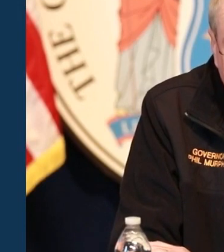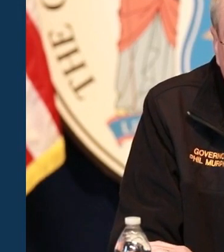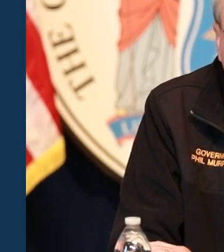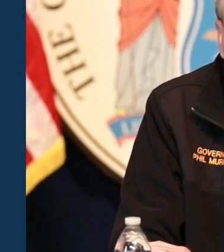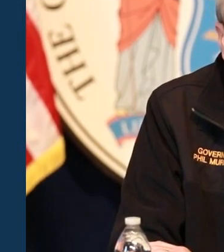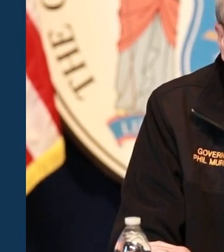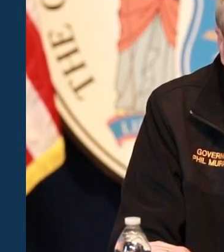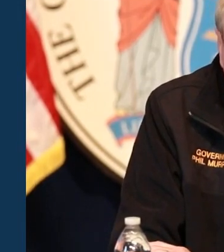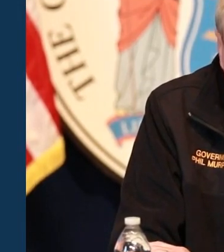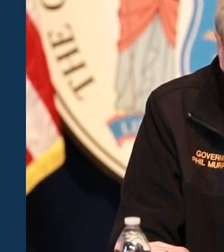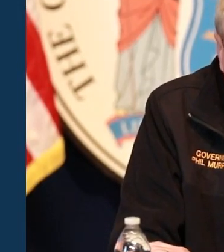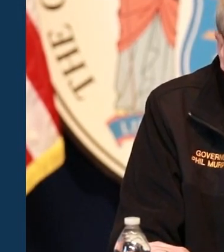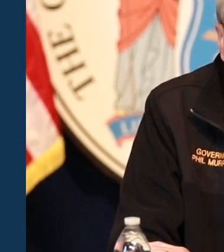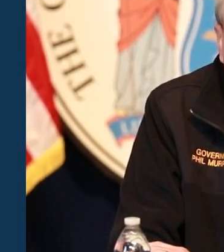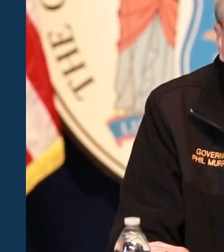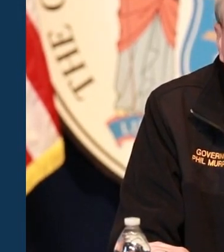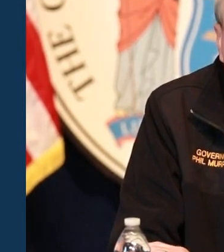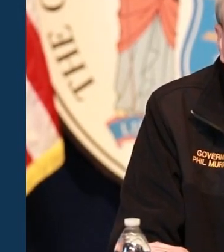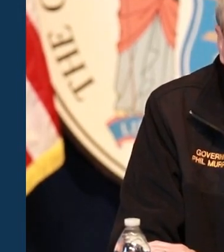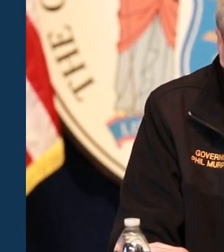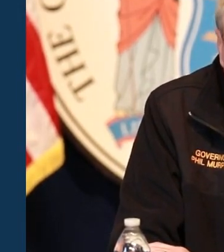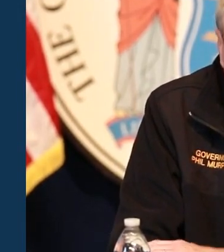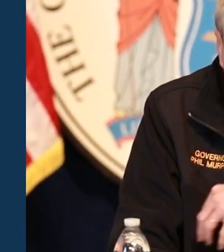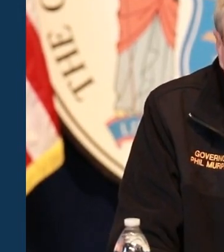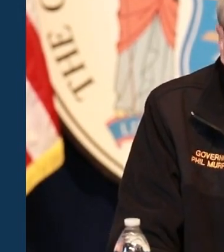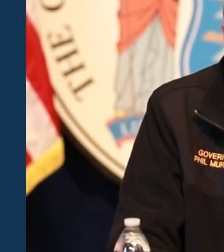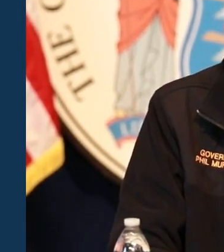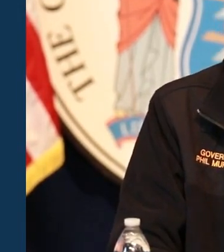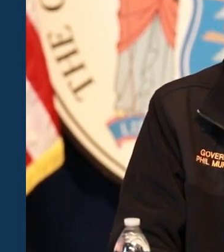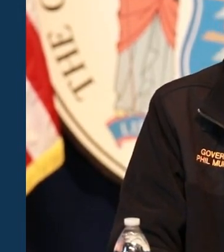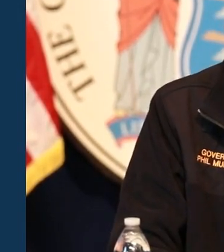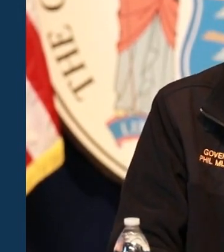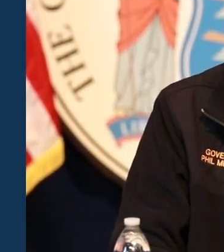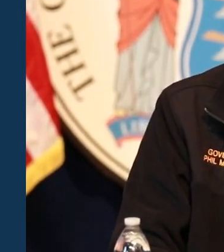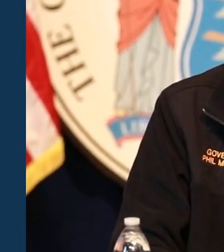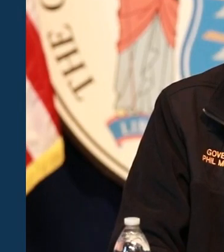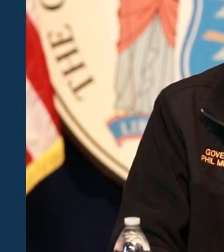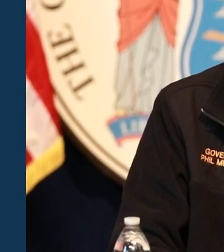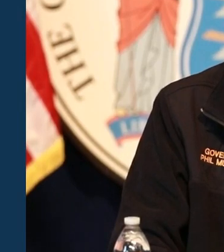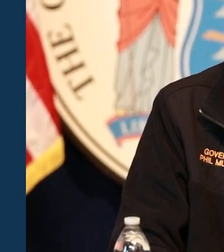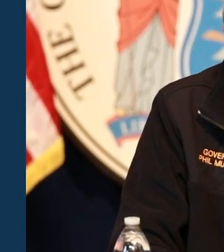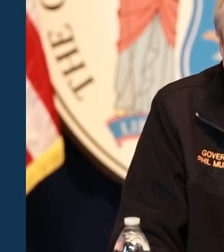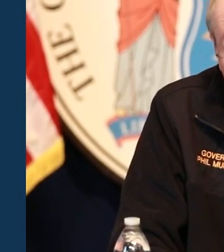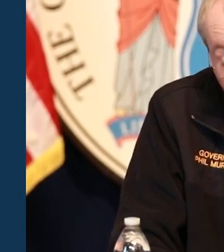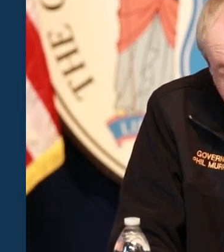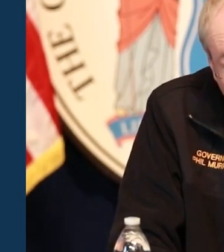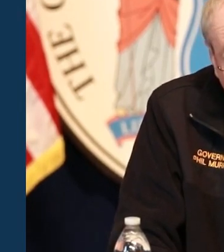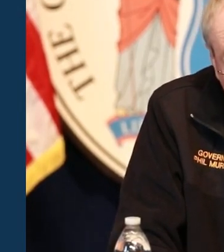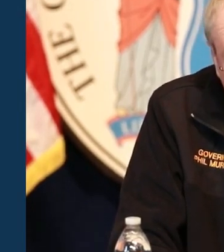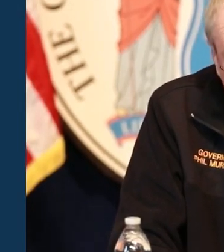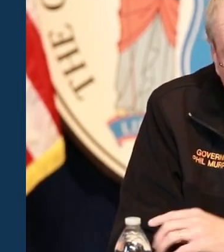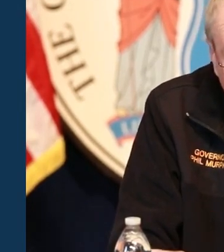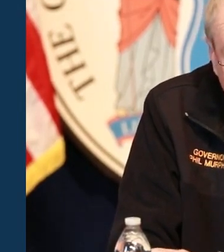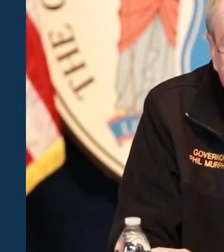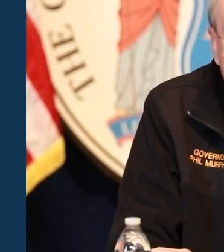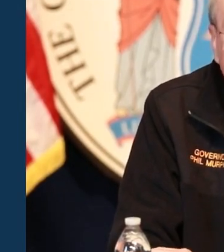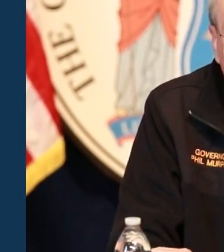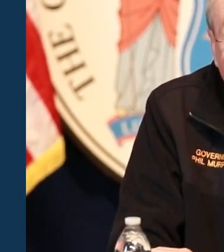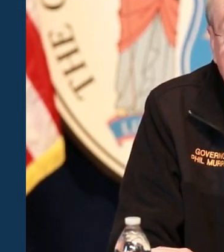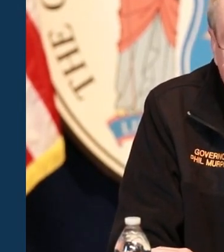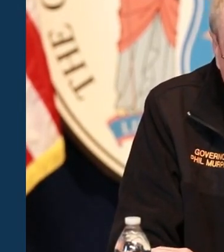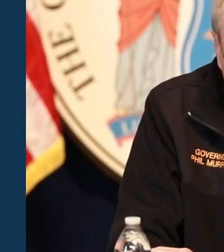covid19.nj.gov/testing. It's anonymous, and by the way, not only does it give you some sense of where you may be, but it gives us the